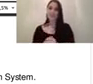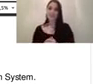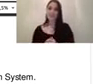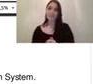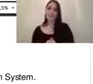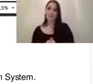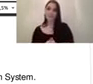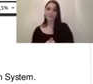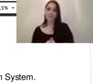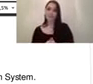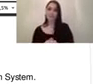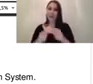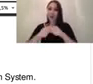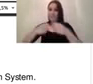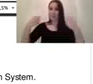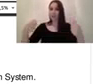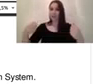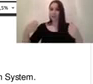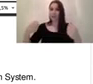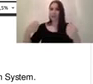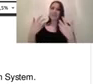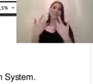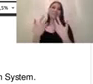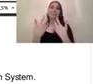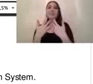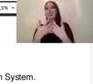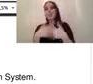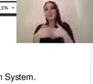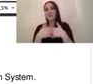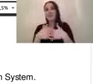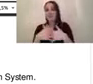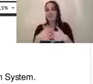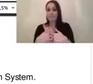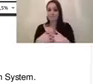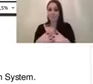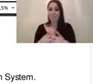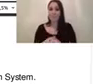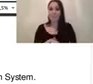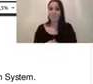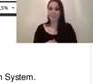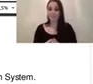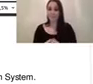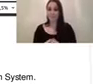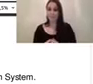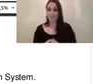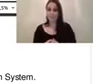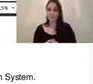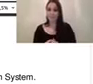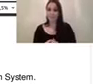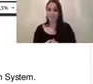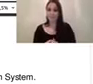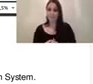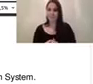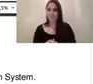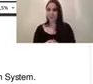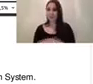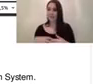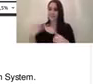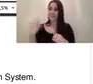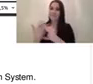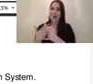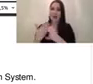a measuring system, a measuring device like an encoder, for instance. And finally, the general purpose